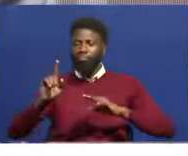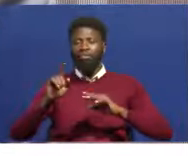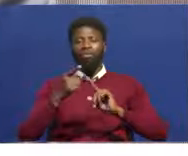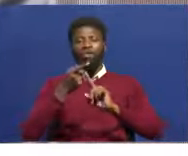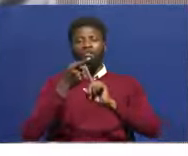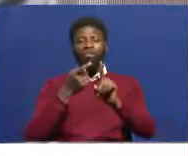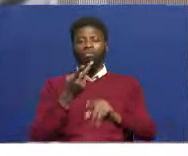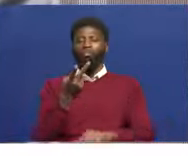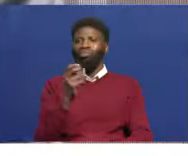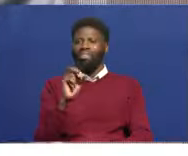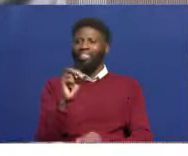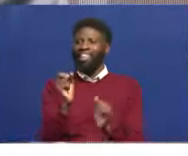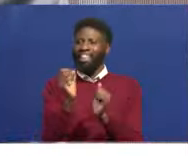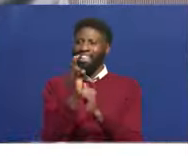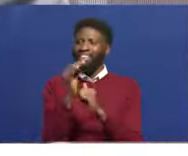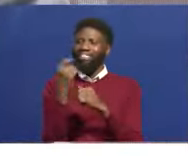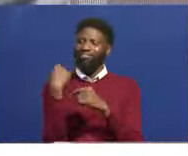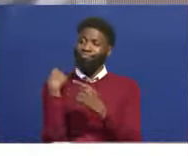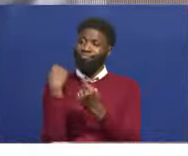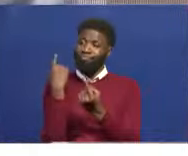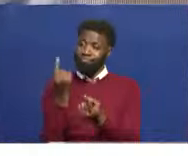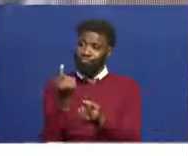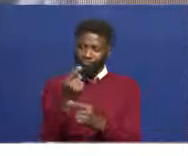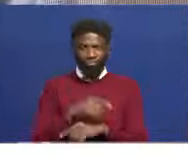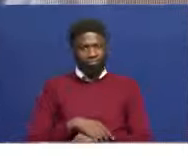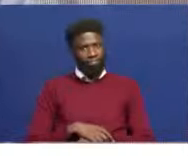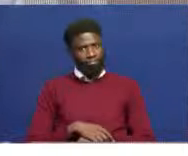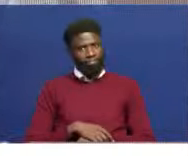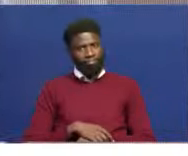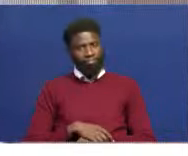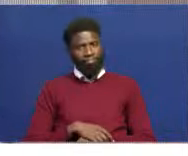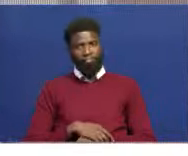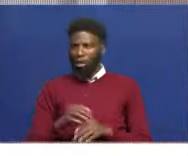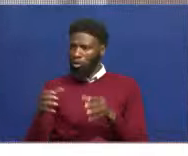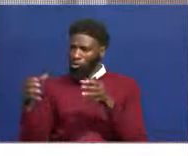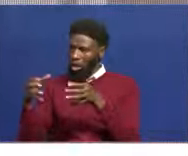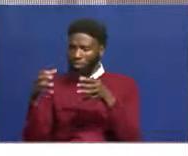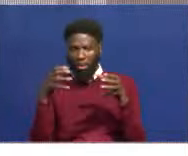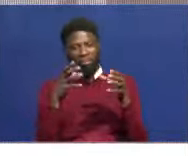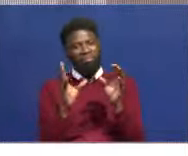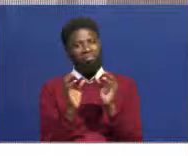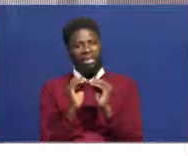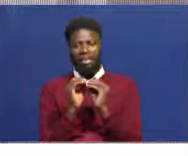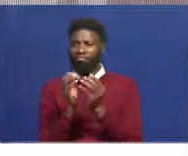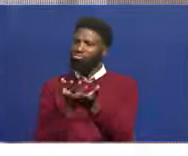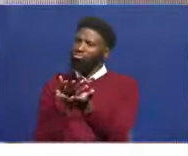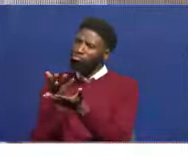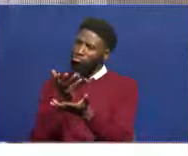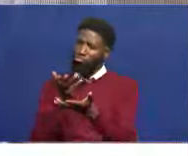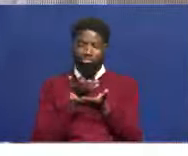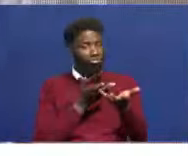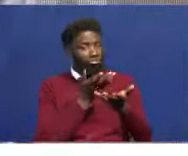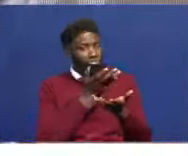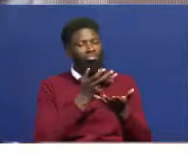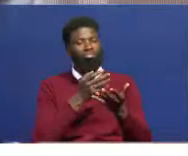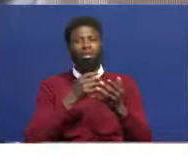they have negotiated and signed agreements under the IGAD mediation.